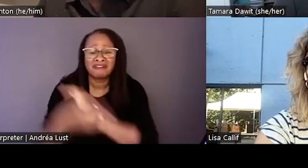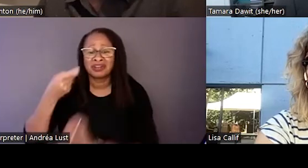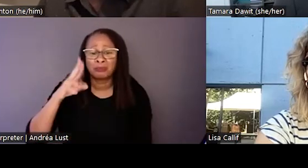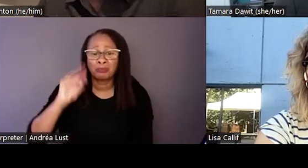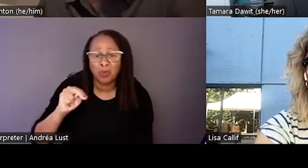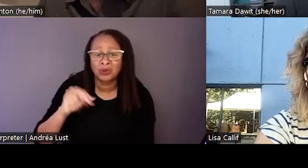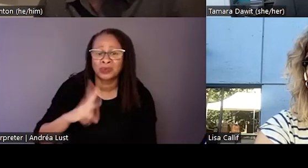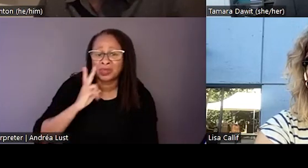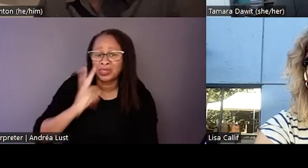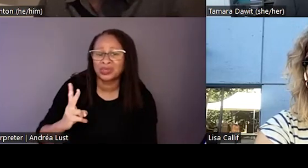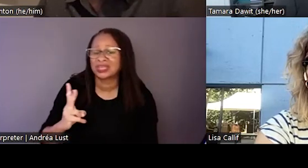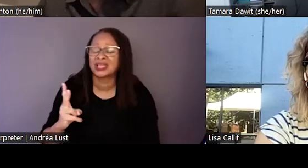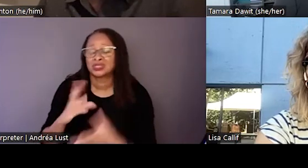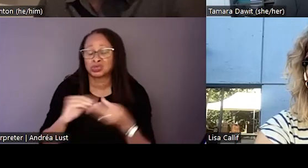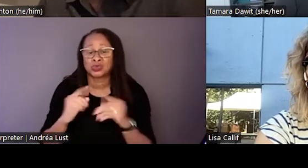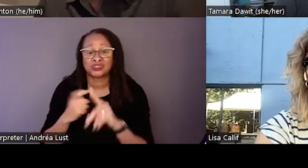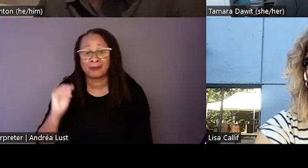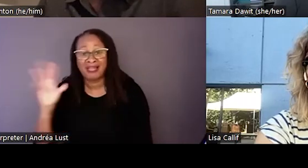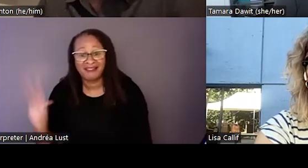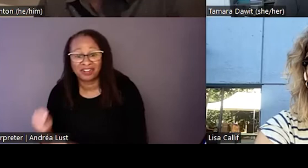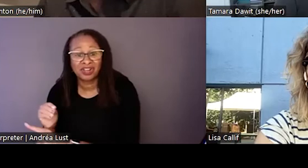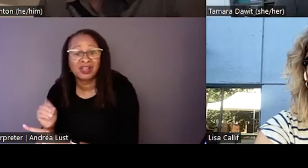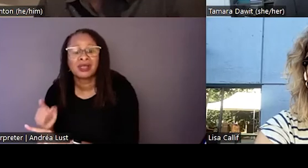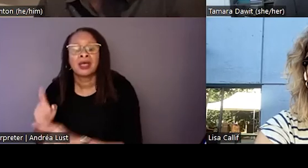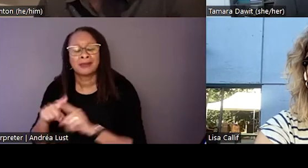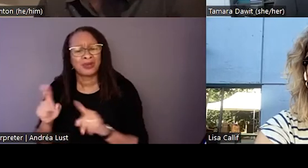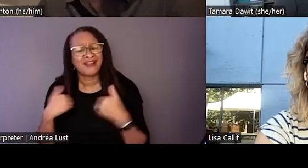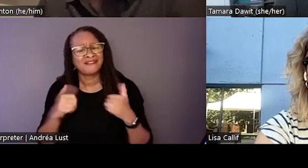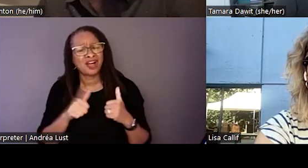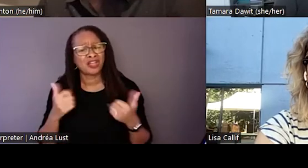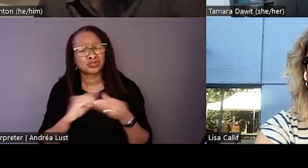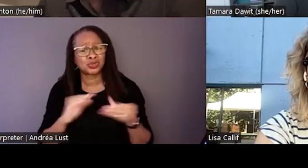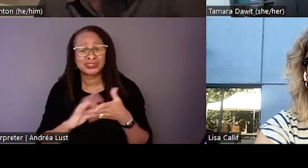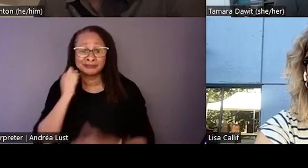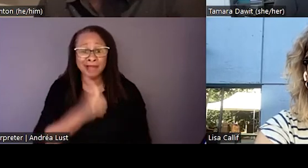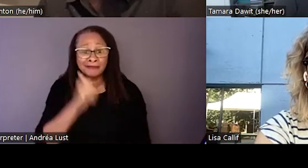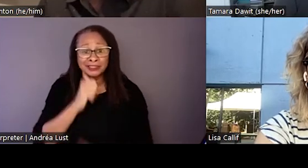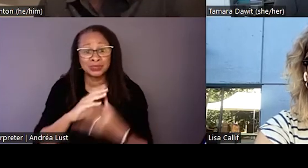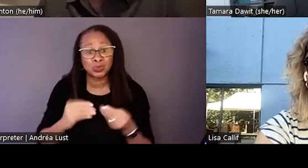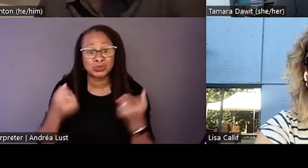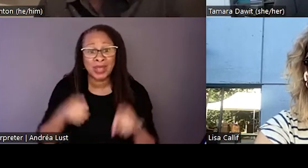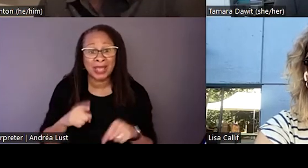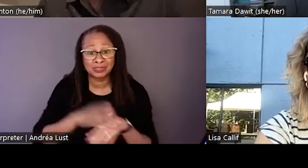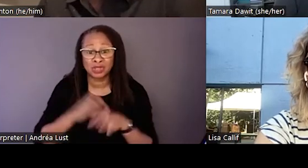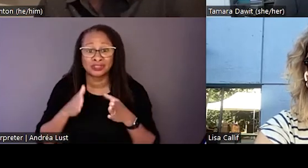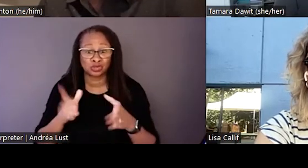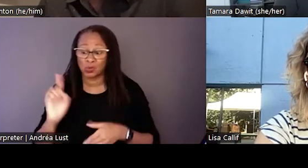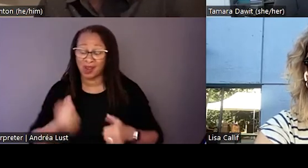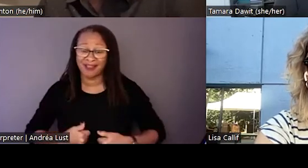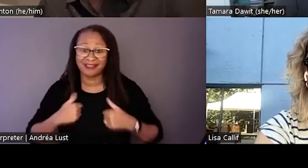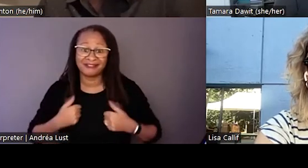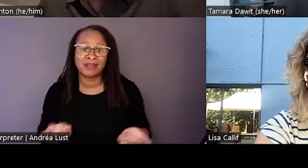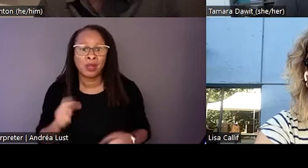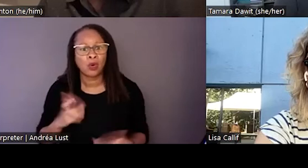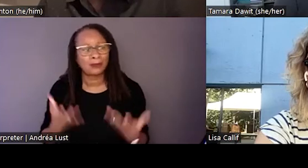into stories coming out of Africa. But we also have other stories that are just everyday stories about what happens on the street that I live on, or maybe we